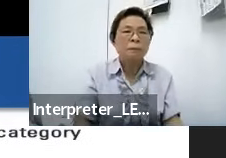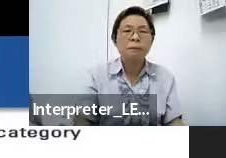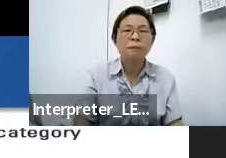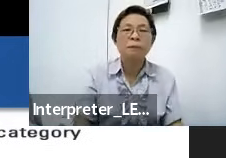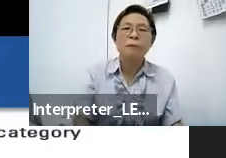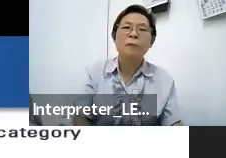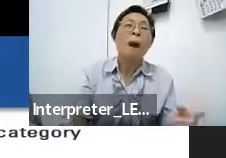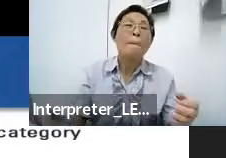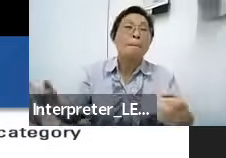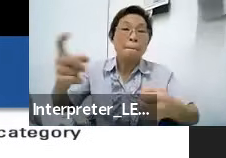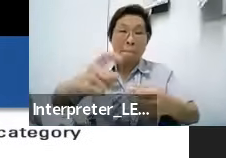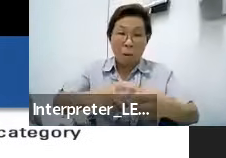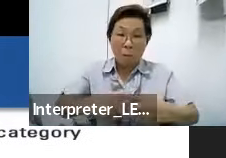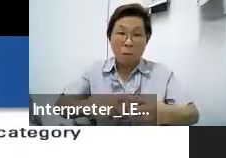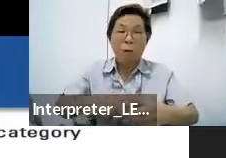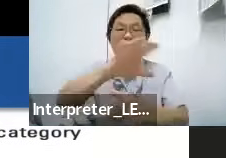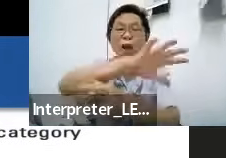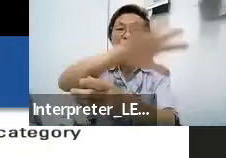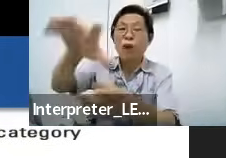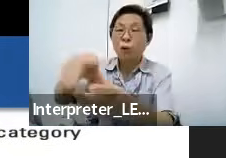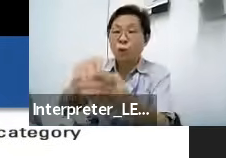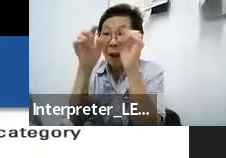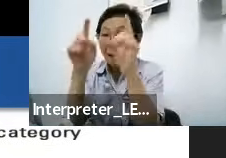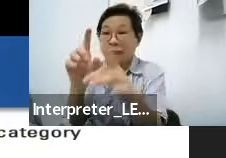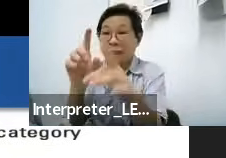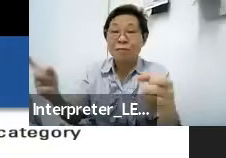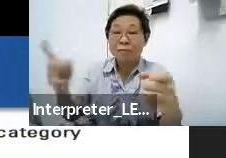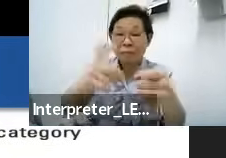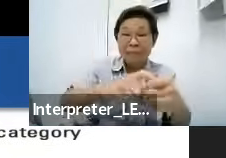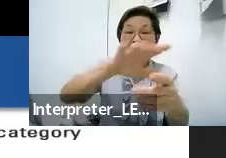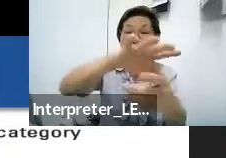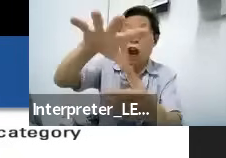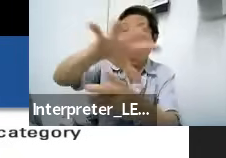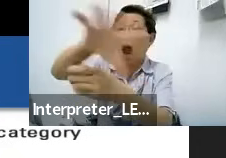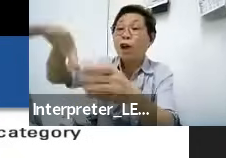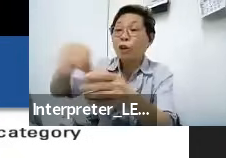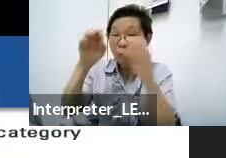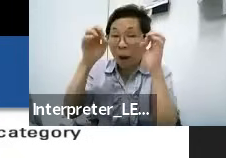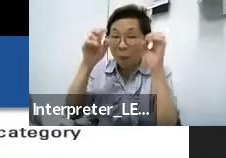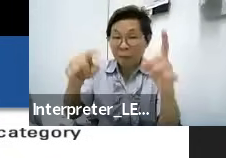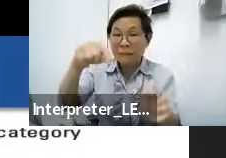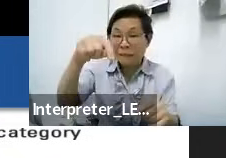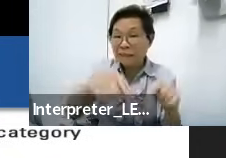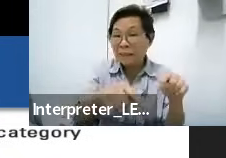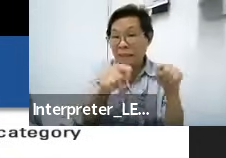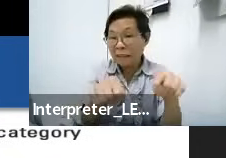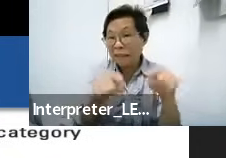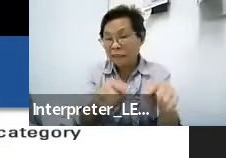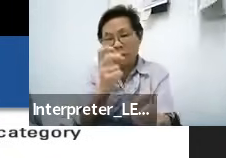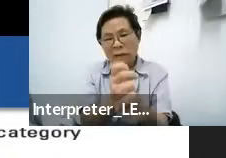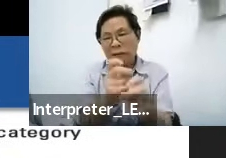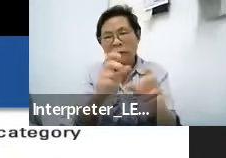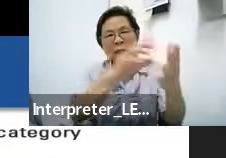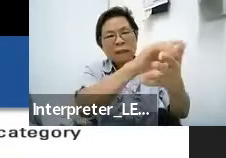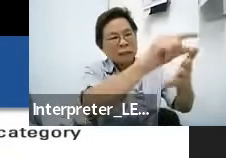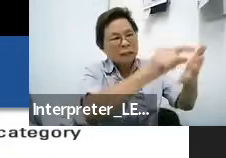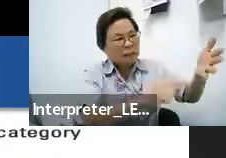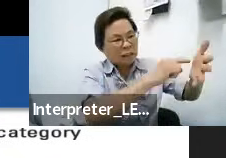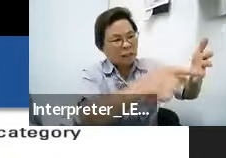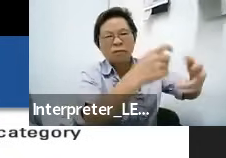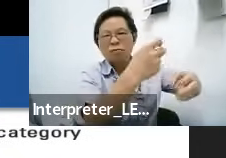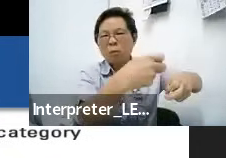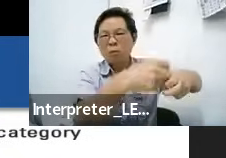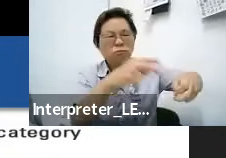In terms of inclusive education, this graph is a little bit difficult to see, but it just